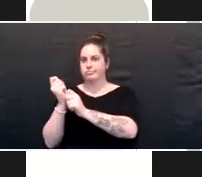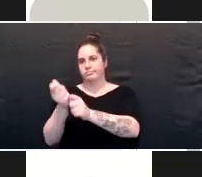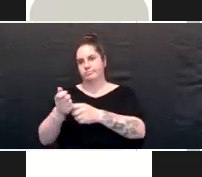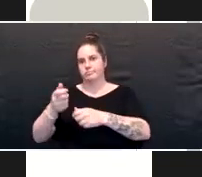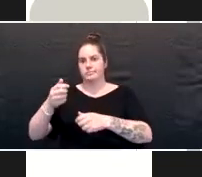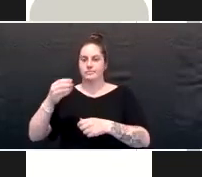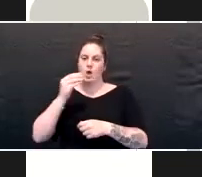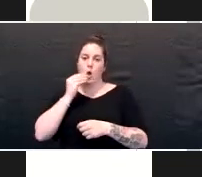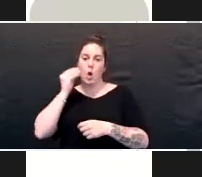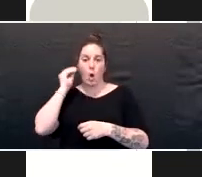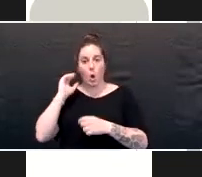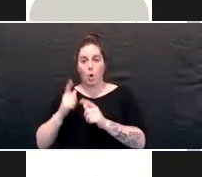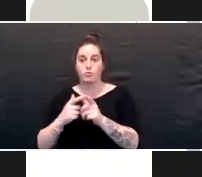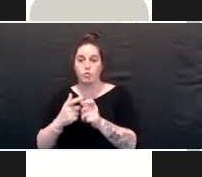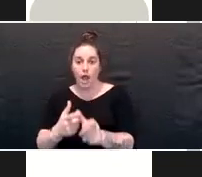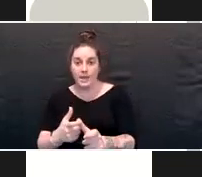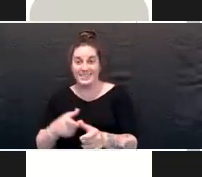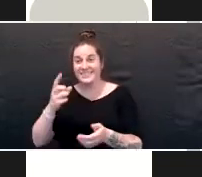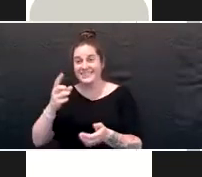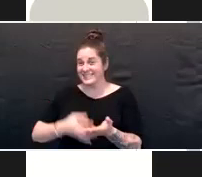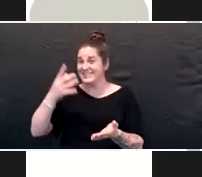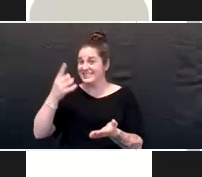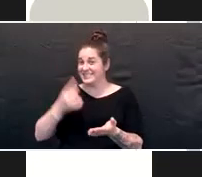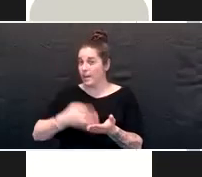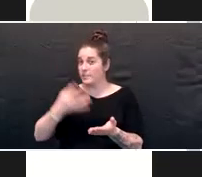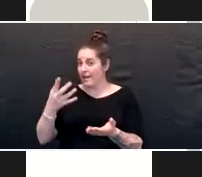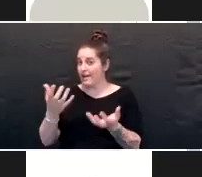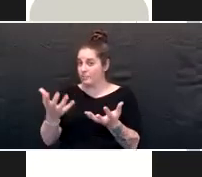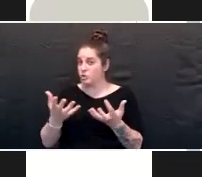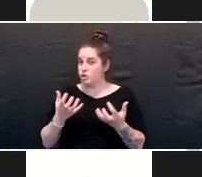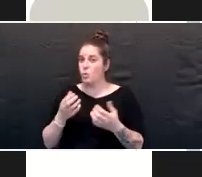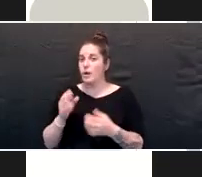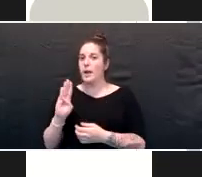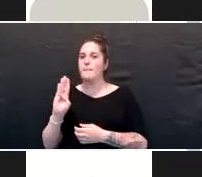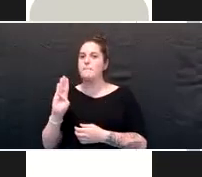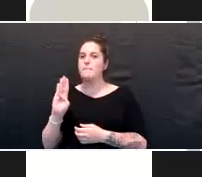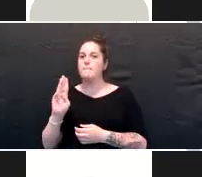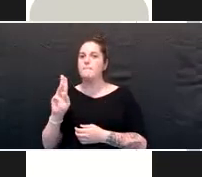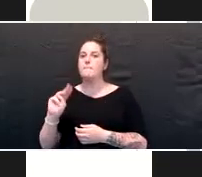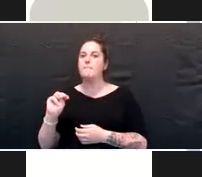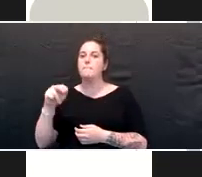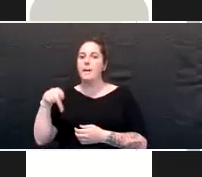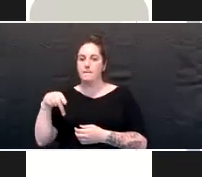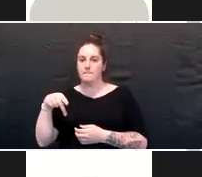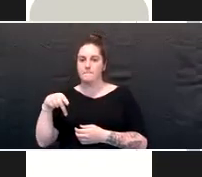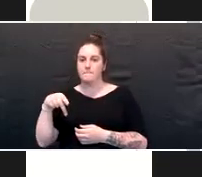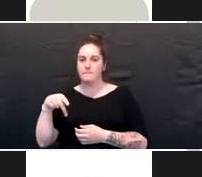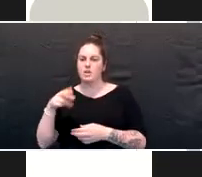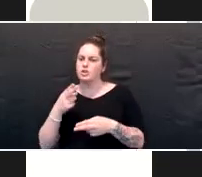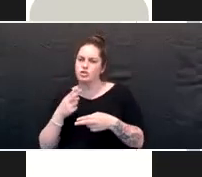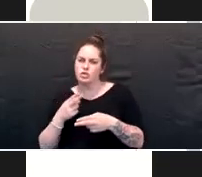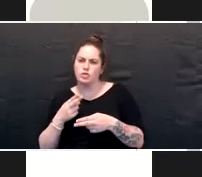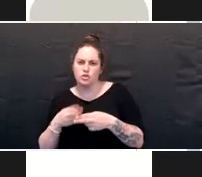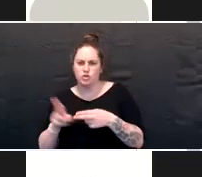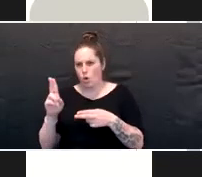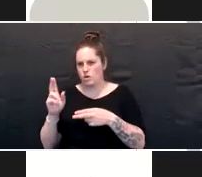run. Sometimes you want to do what's called a bunt hit. And a bunt hit is a short, choppy kind of